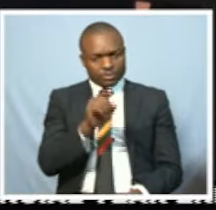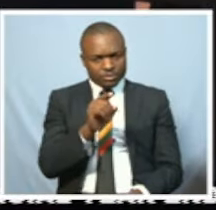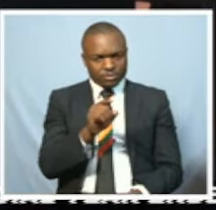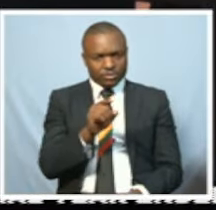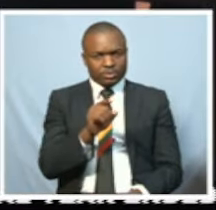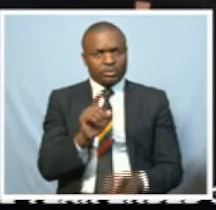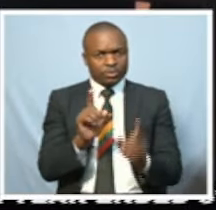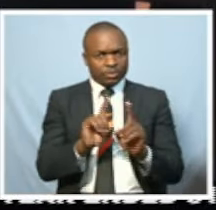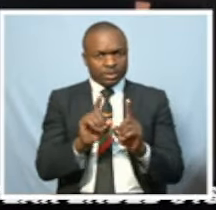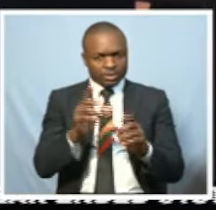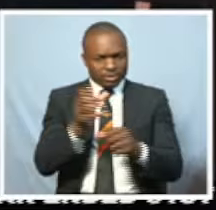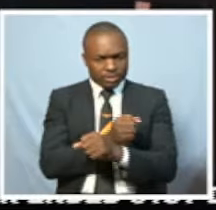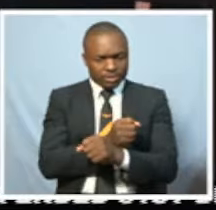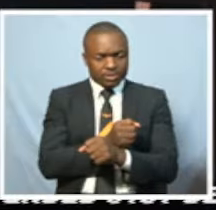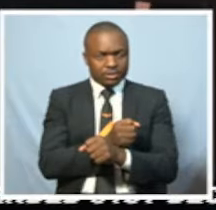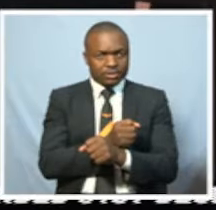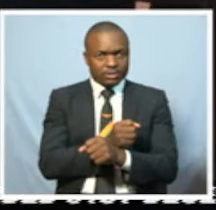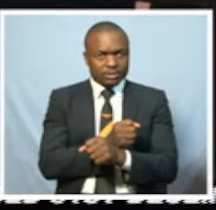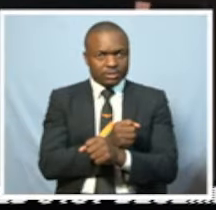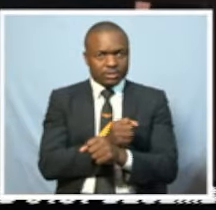Where did you get